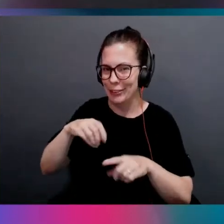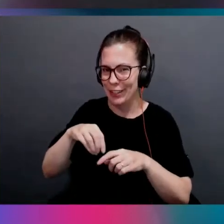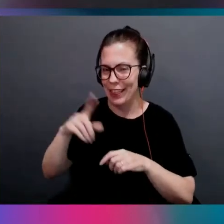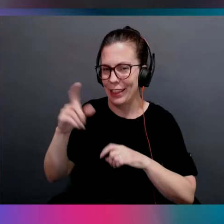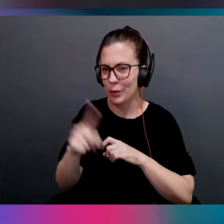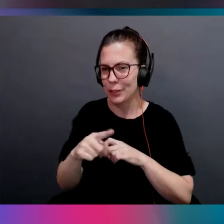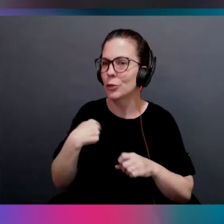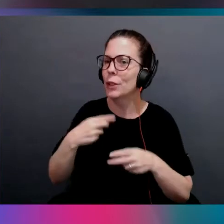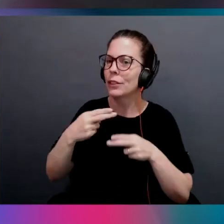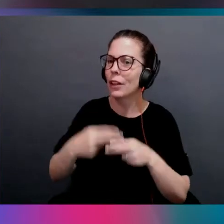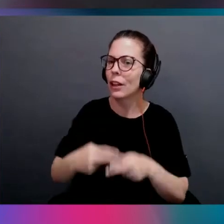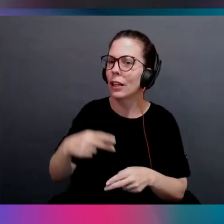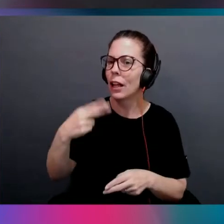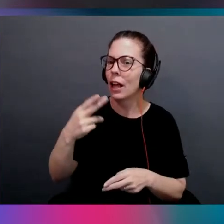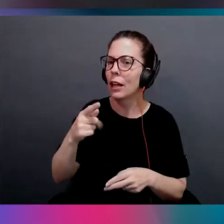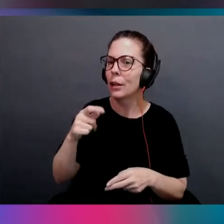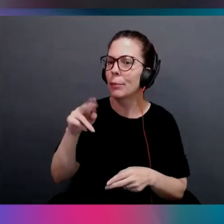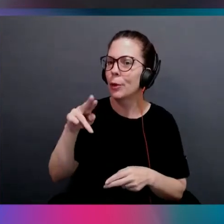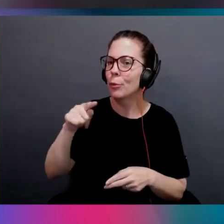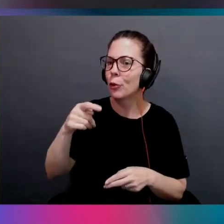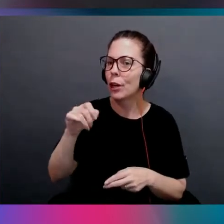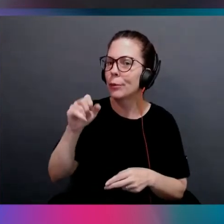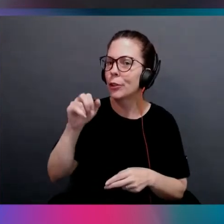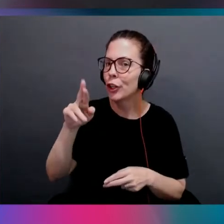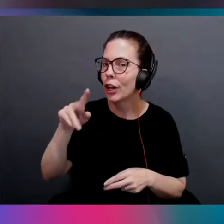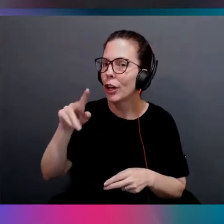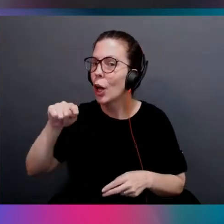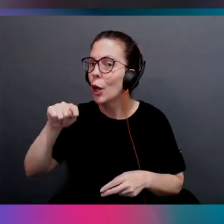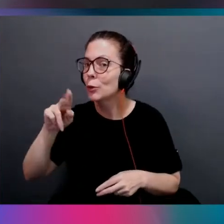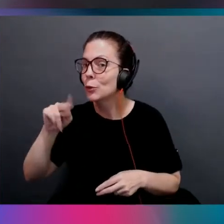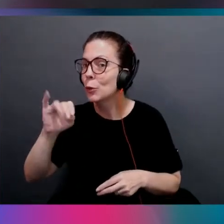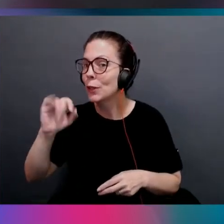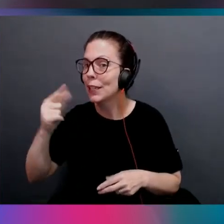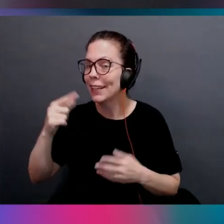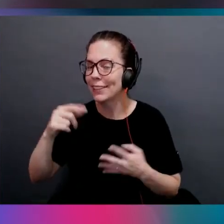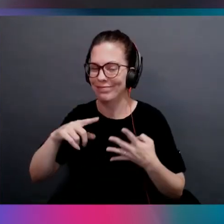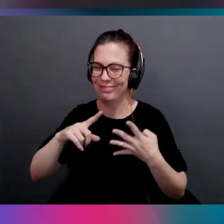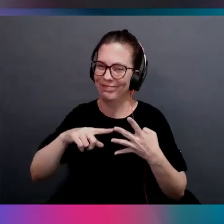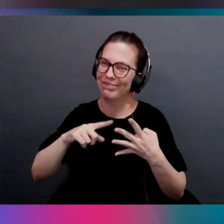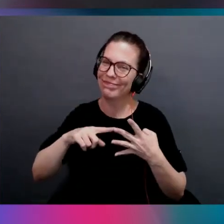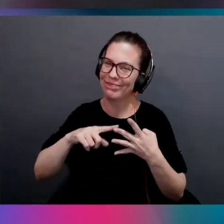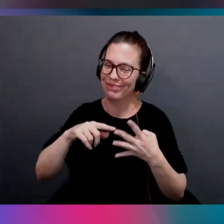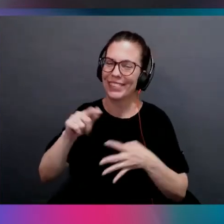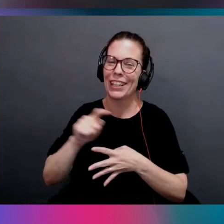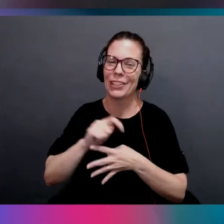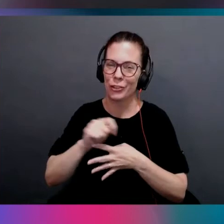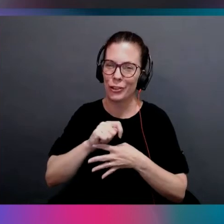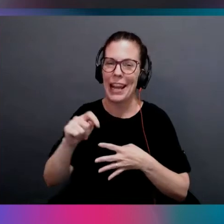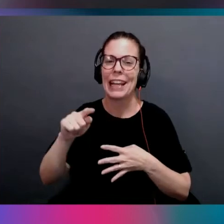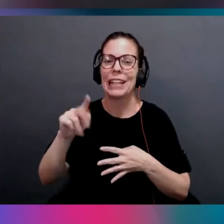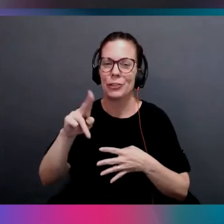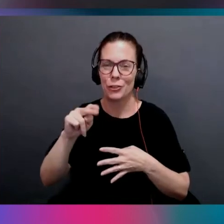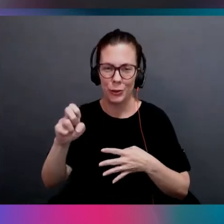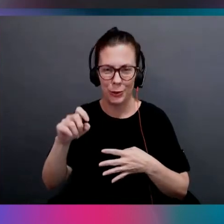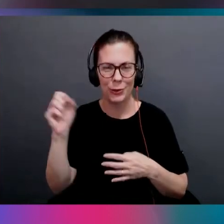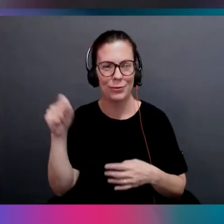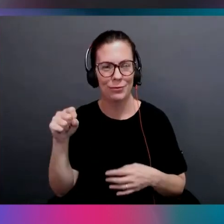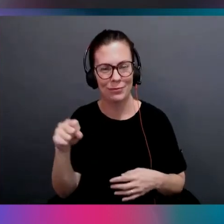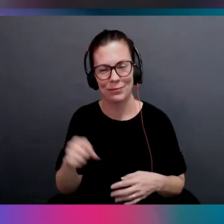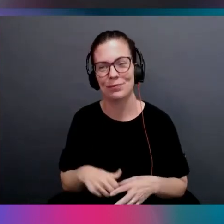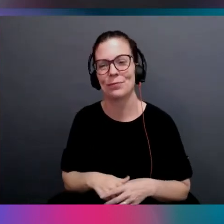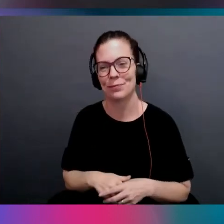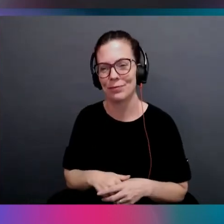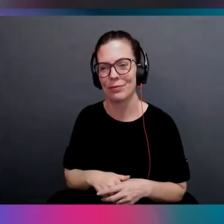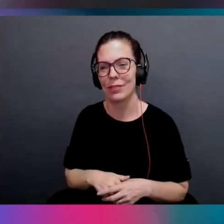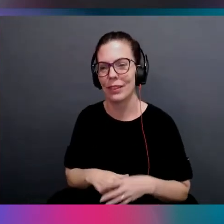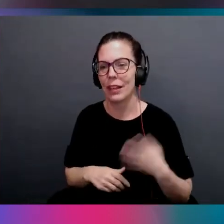hyperparameter tuning. Yes, we do. So it would be under train and tune. Yeah, train and tune. All right. Very good. Okay. Oh, there's a